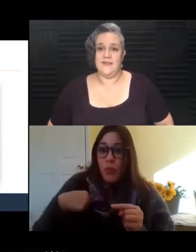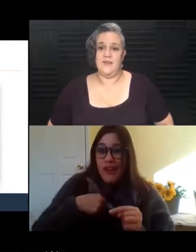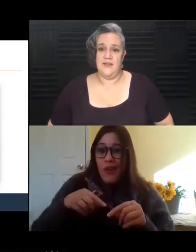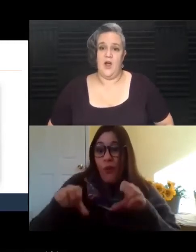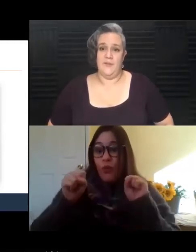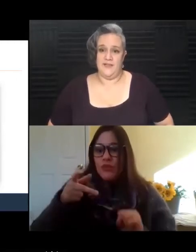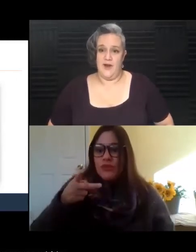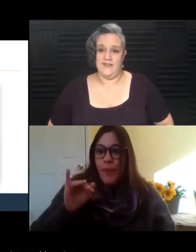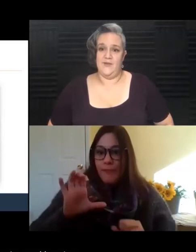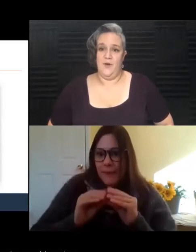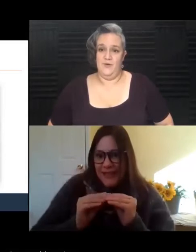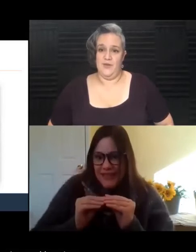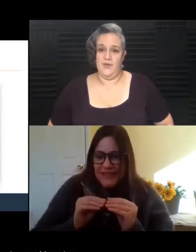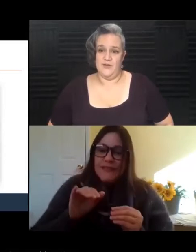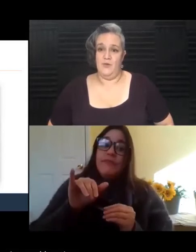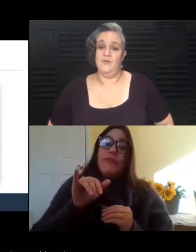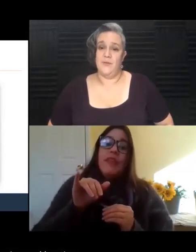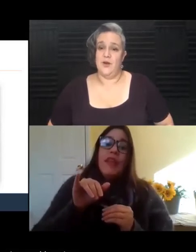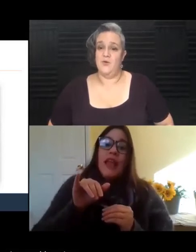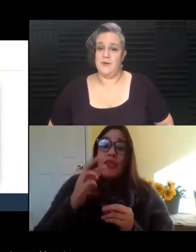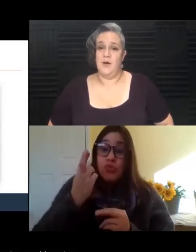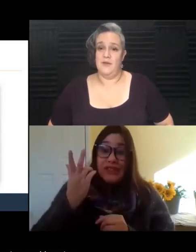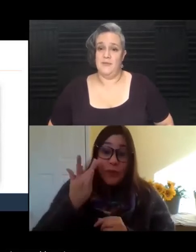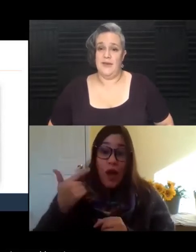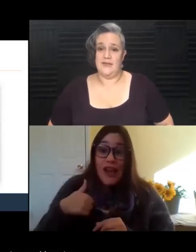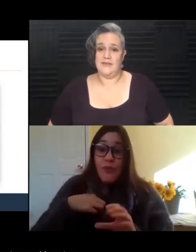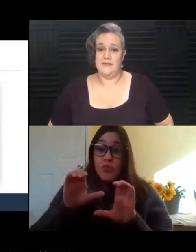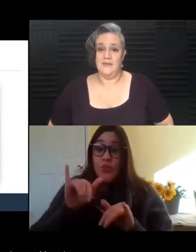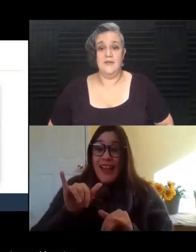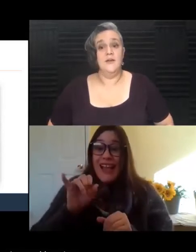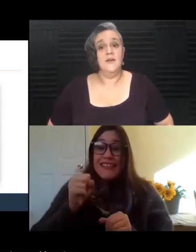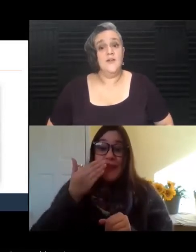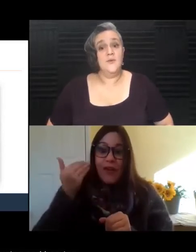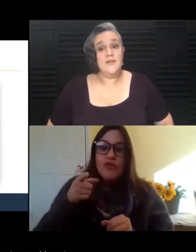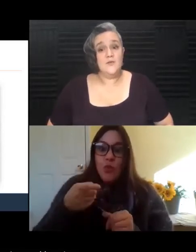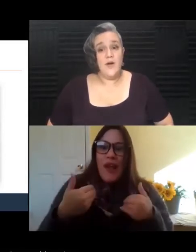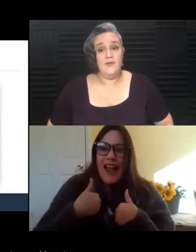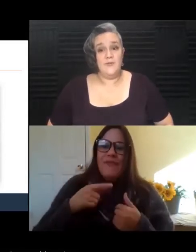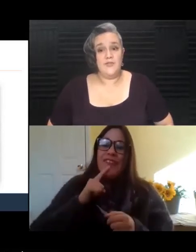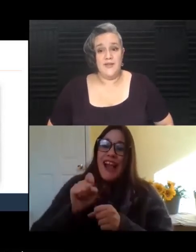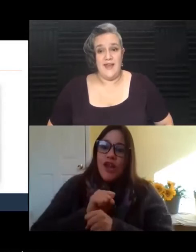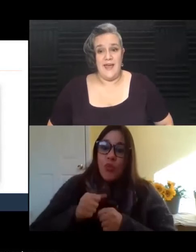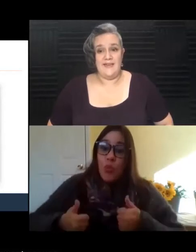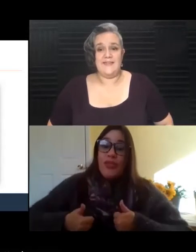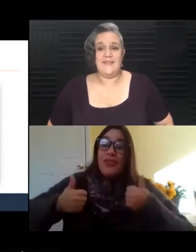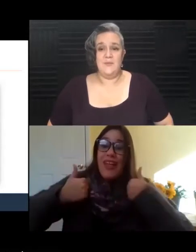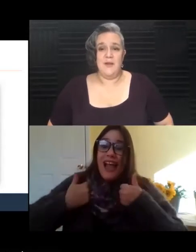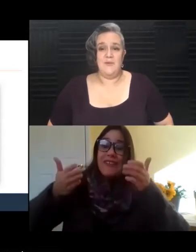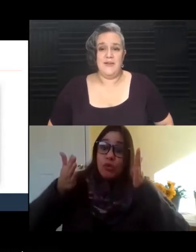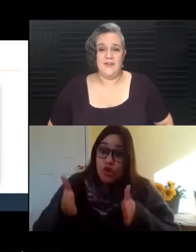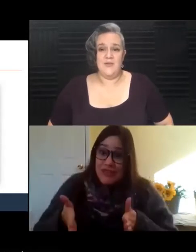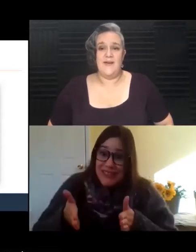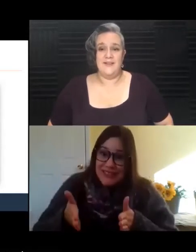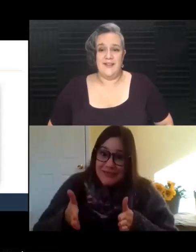That is typically our best practice and what we've been using when we've been hosting public meetings. The reason why we've been doing that, it's a little bit